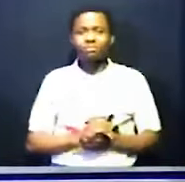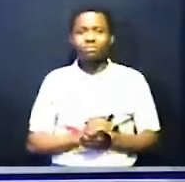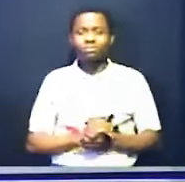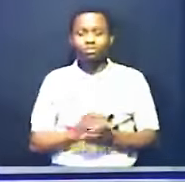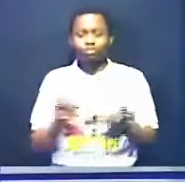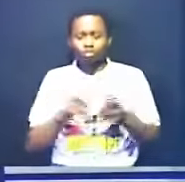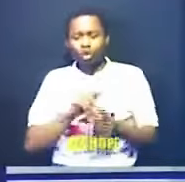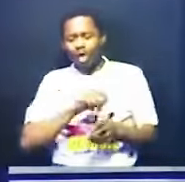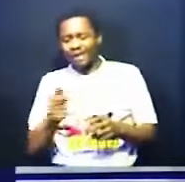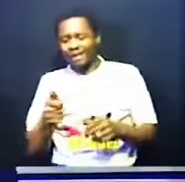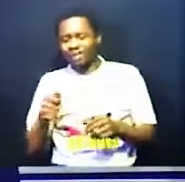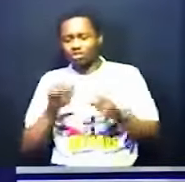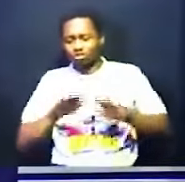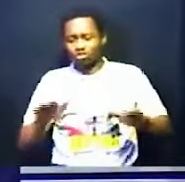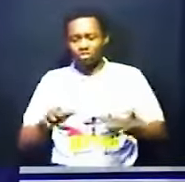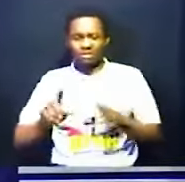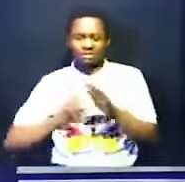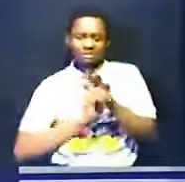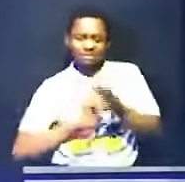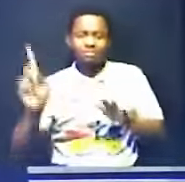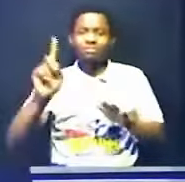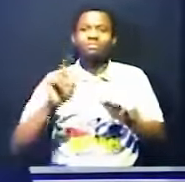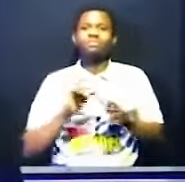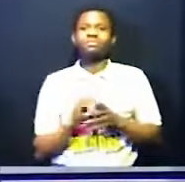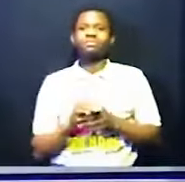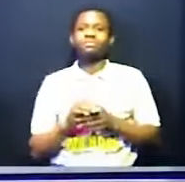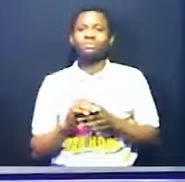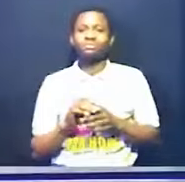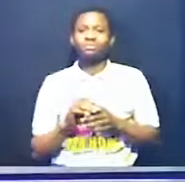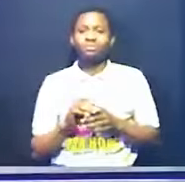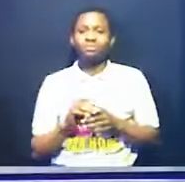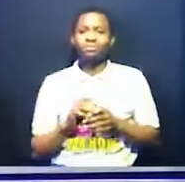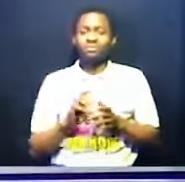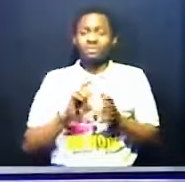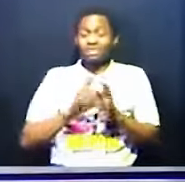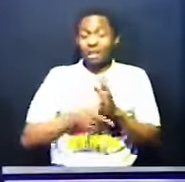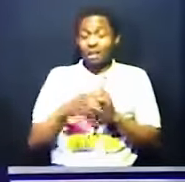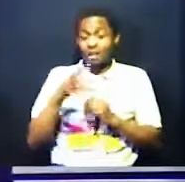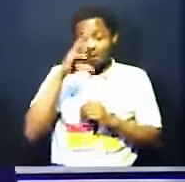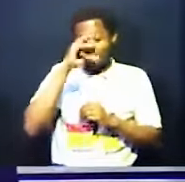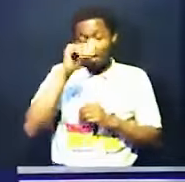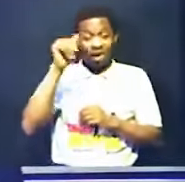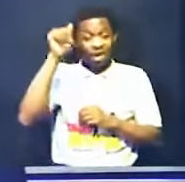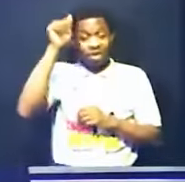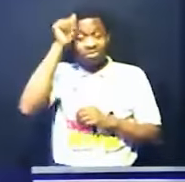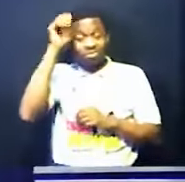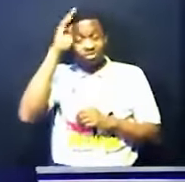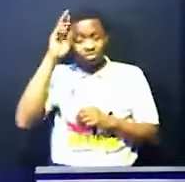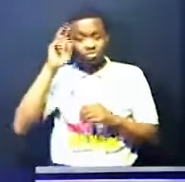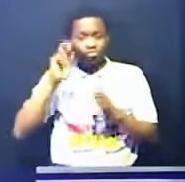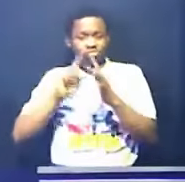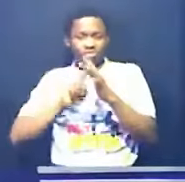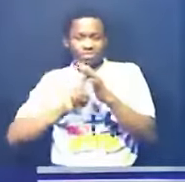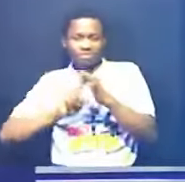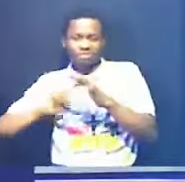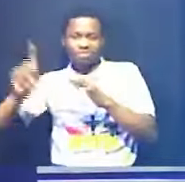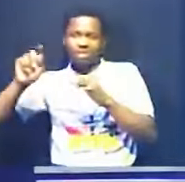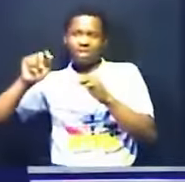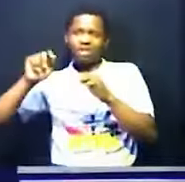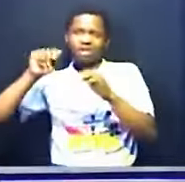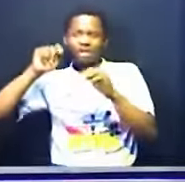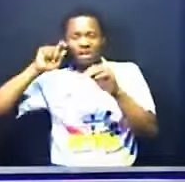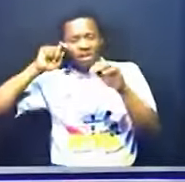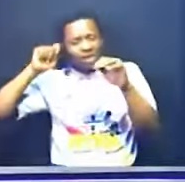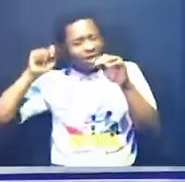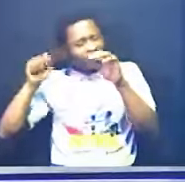Enti ohine mani yina sorry, tantra won fu su jani. And Absalom also went into exile. Ena Absalom so etutene ya